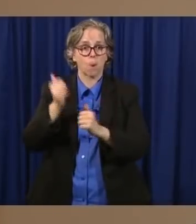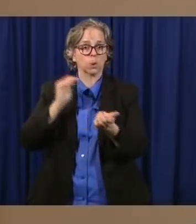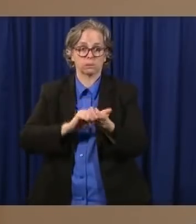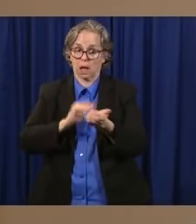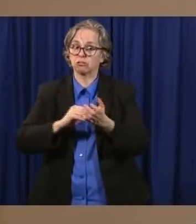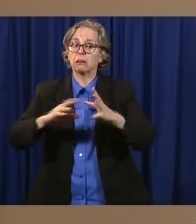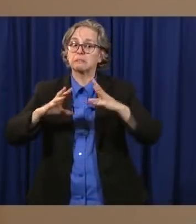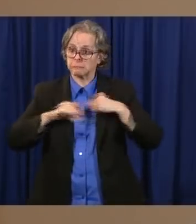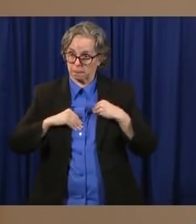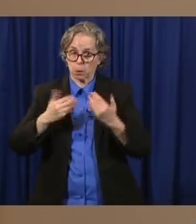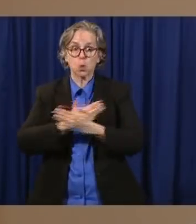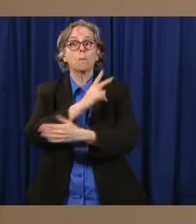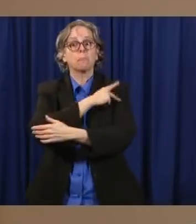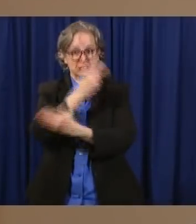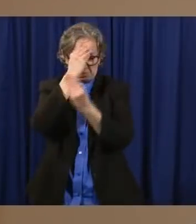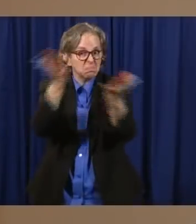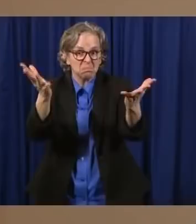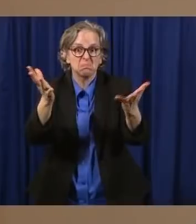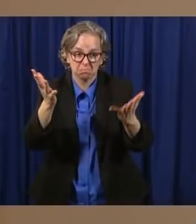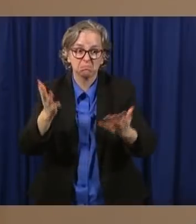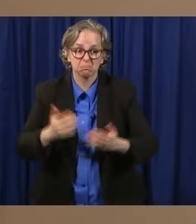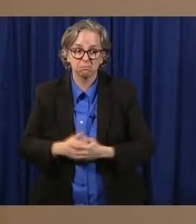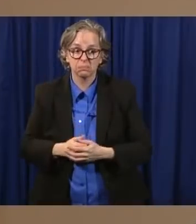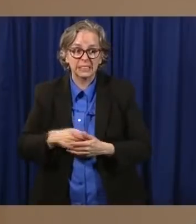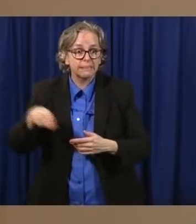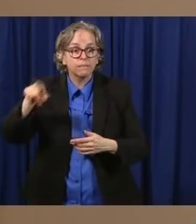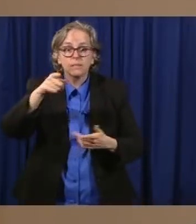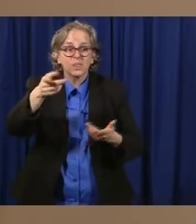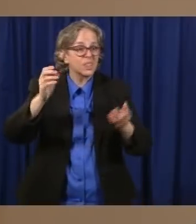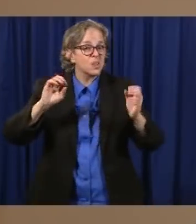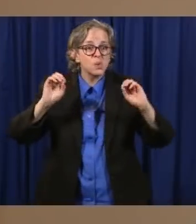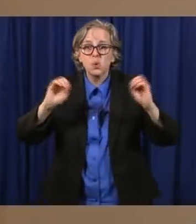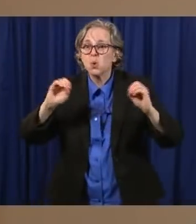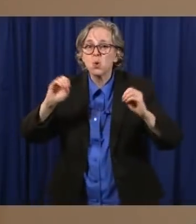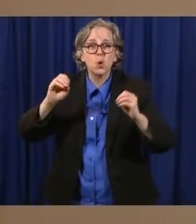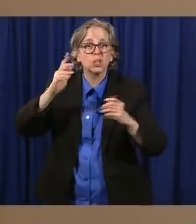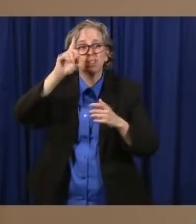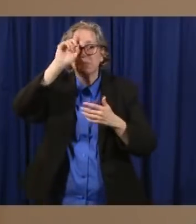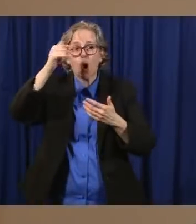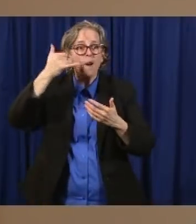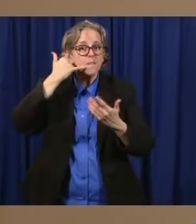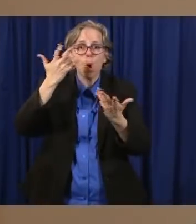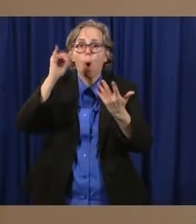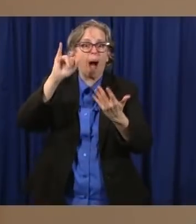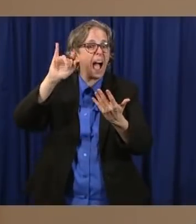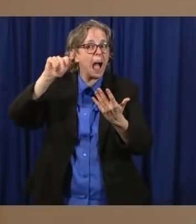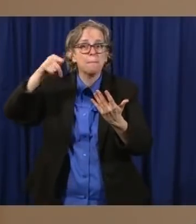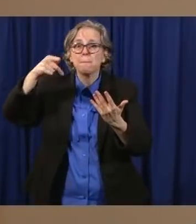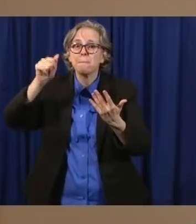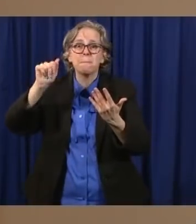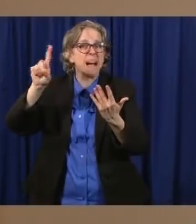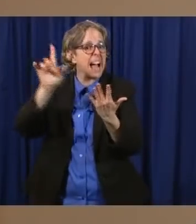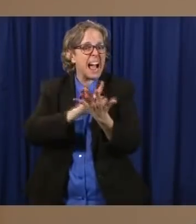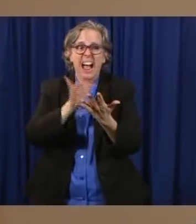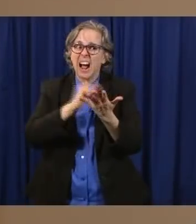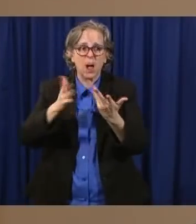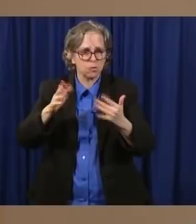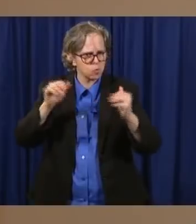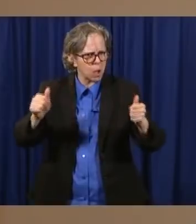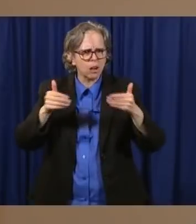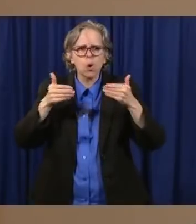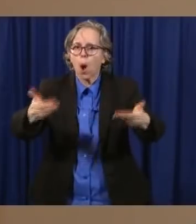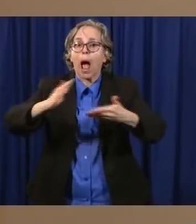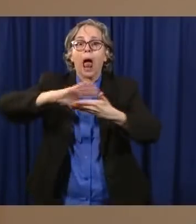iPad, then you can also use a laptop, and you can do what we call e-visits, where you